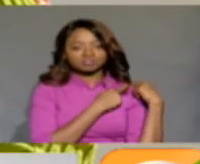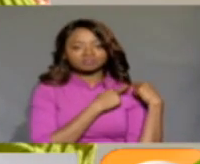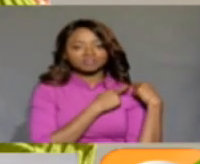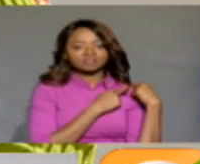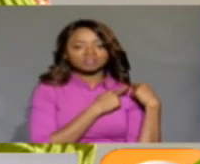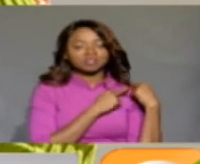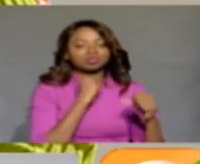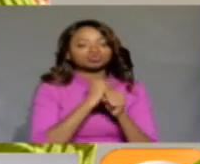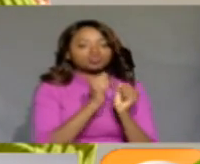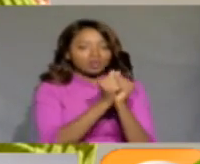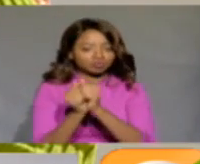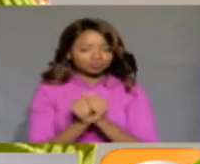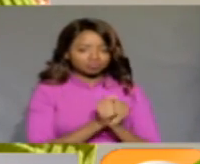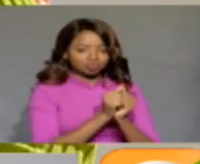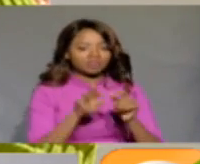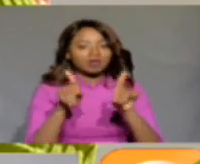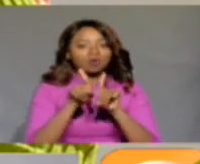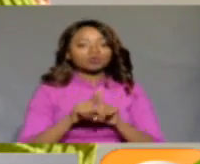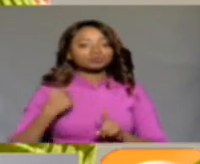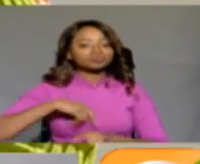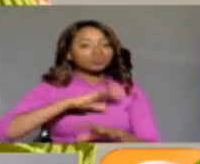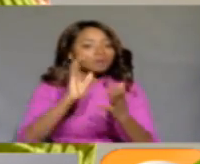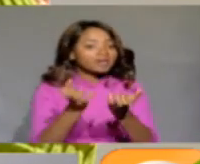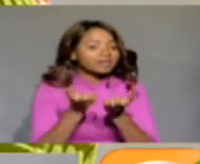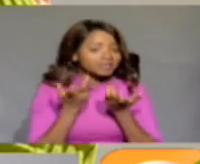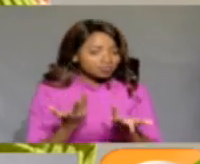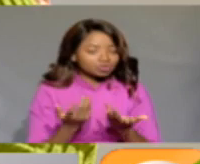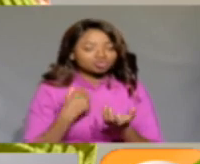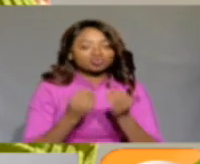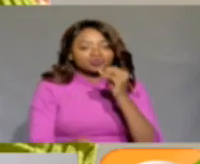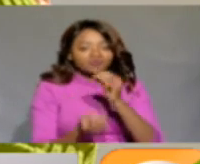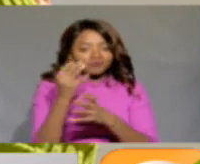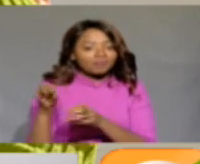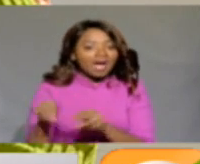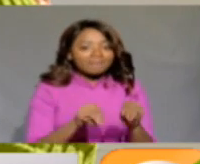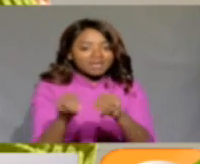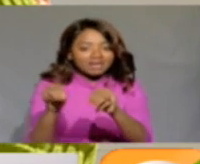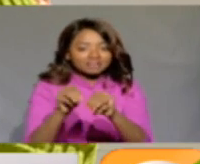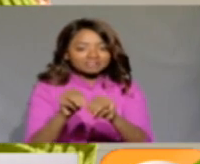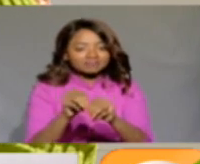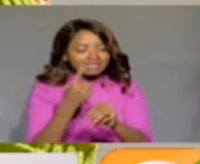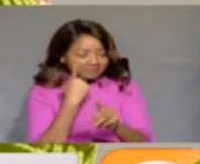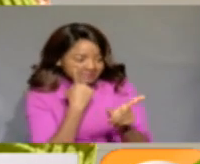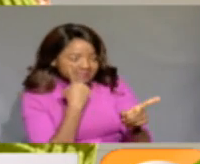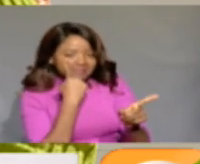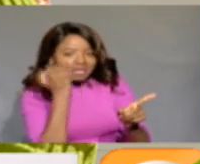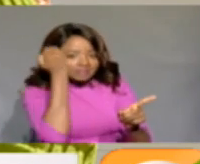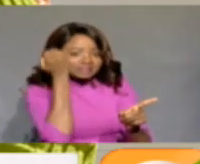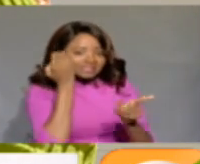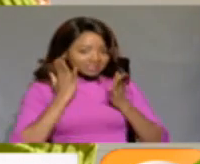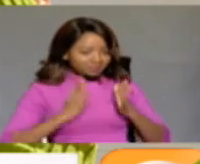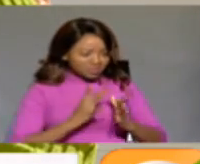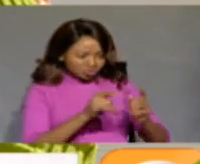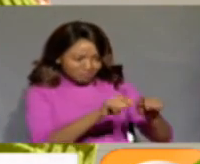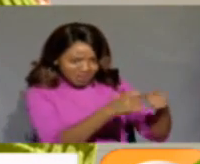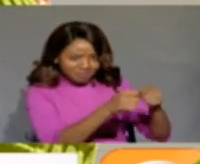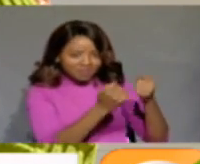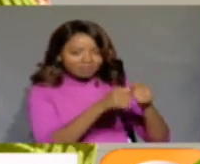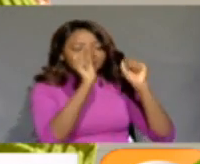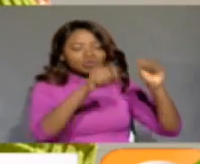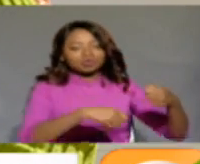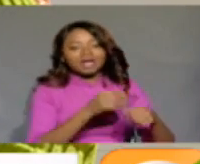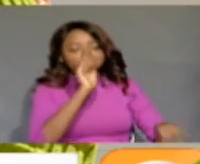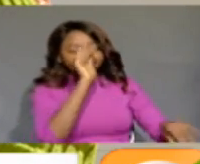us. Yeah. We also need to have a mechanism for holding judges accountable, especially